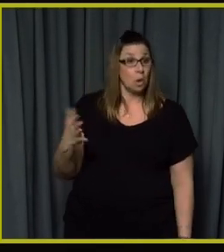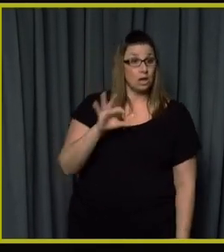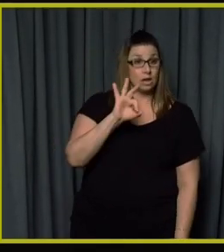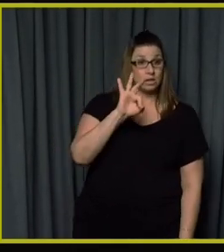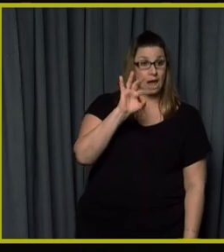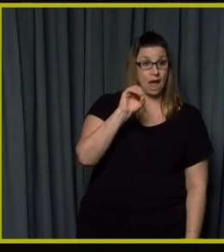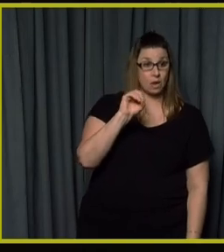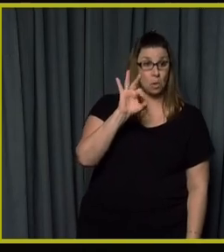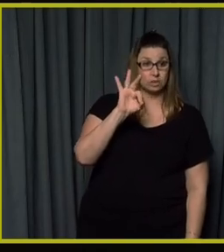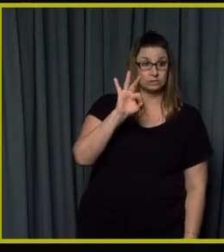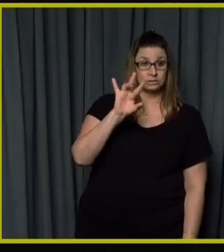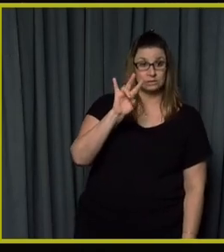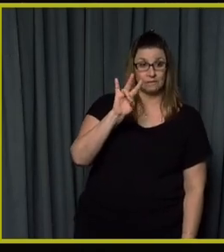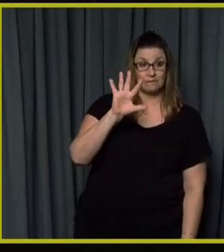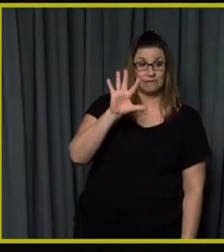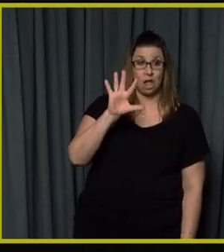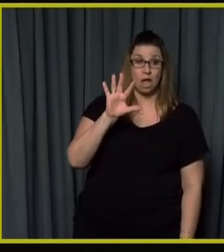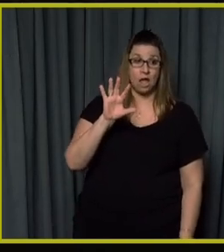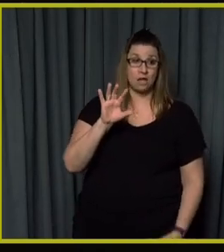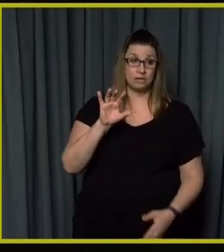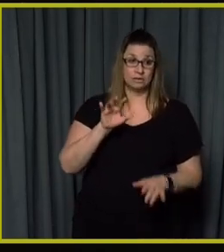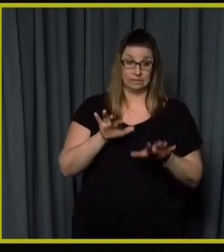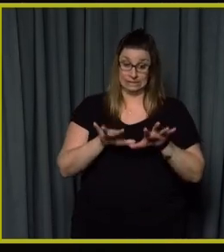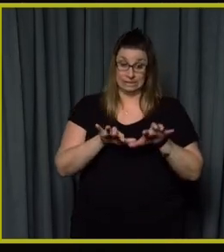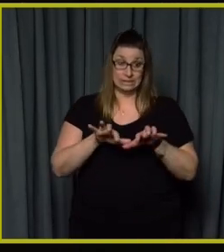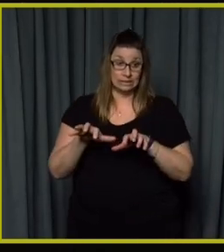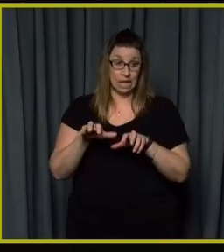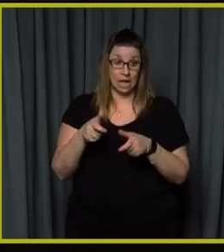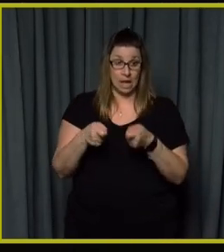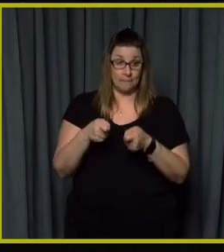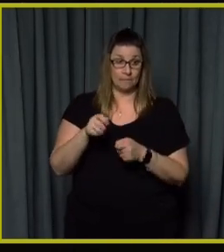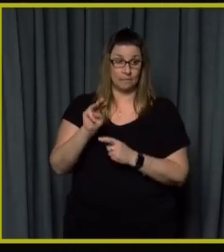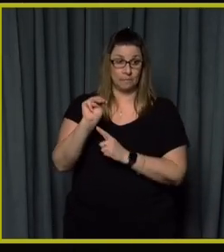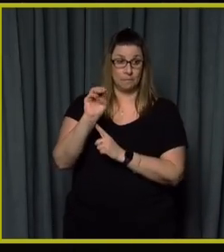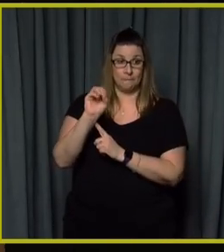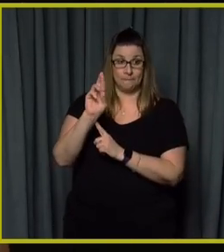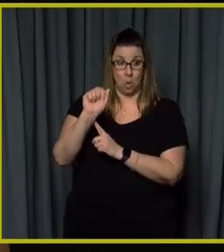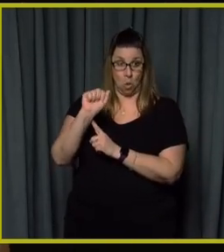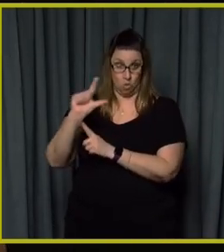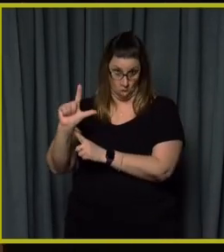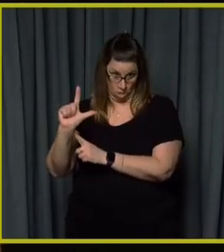90975, June2020.org, or text MORAL to